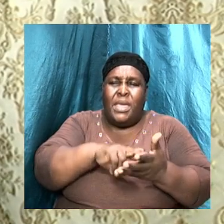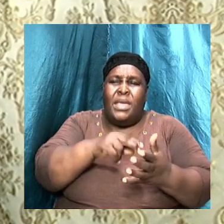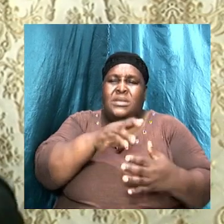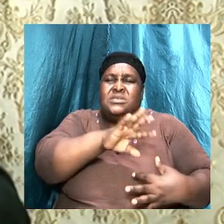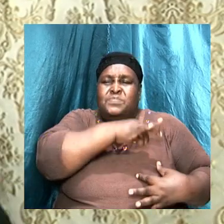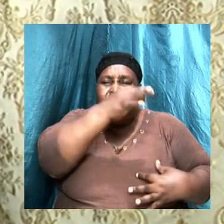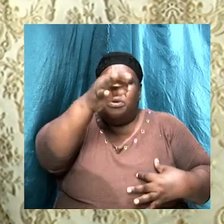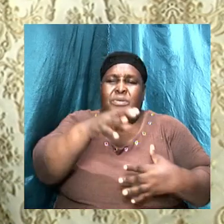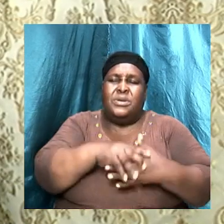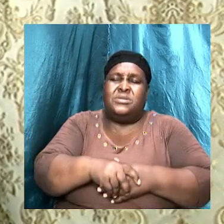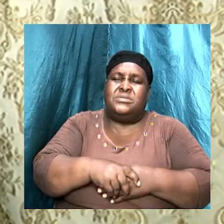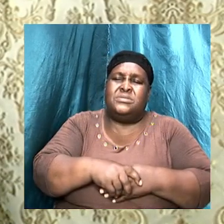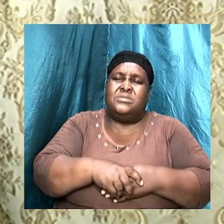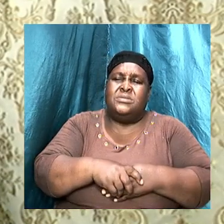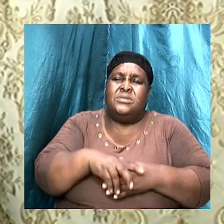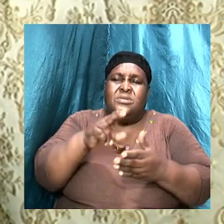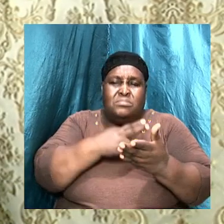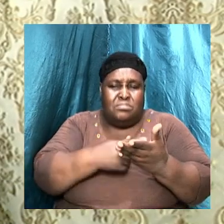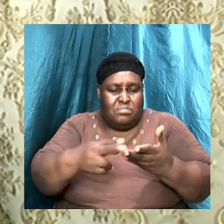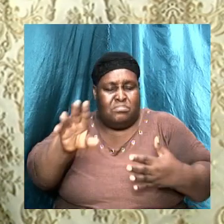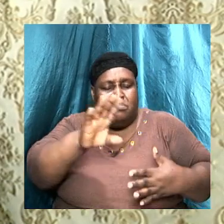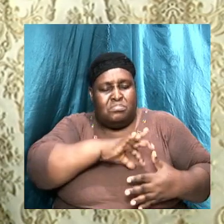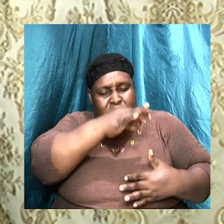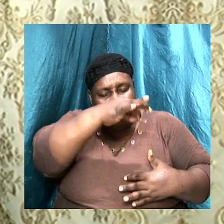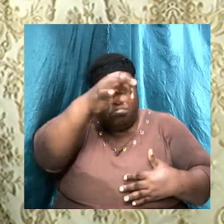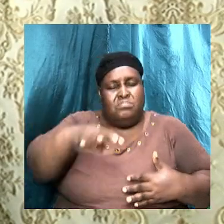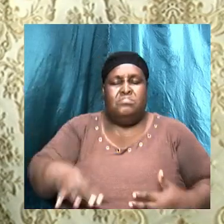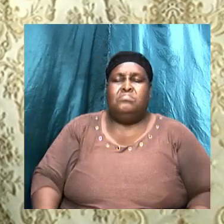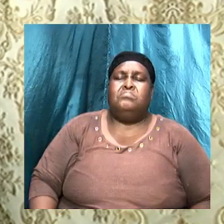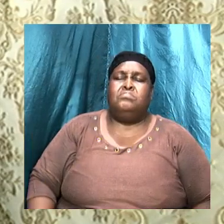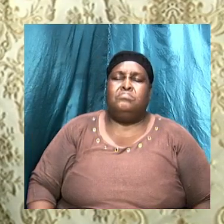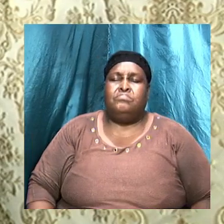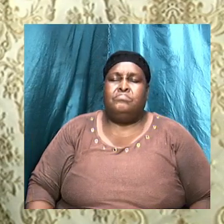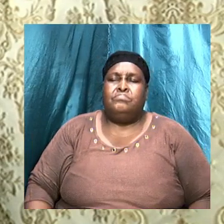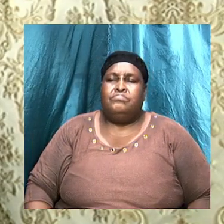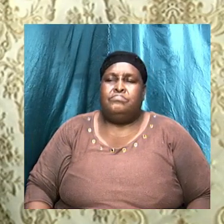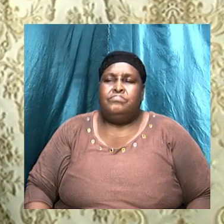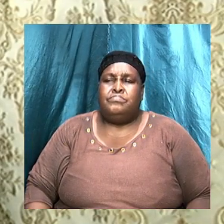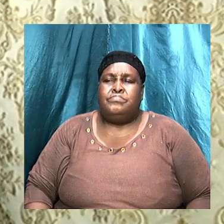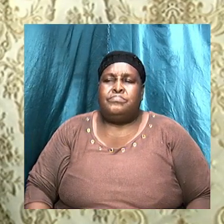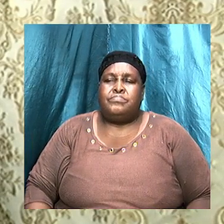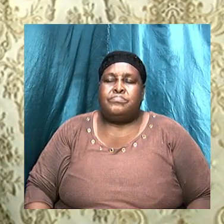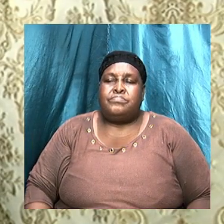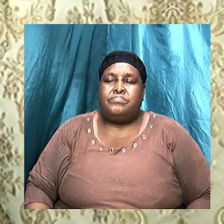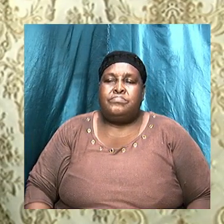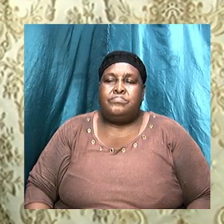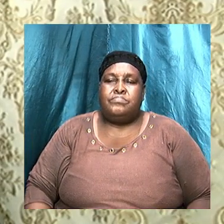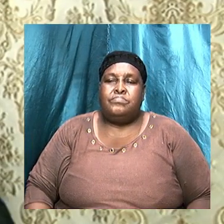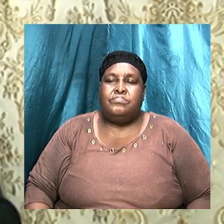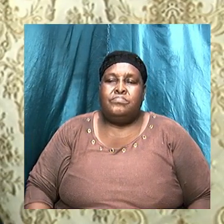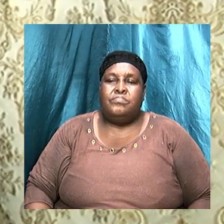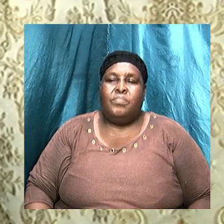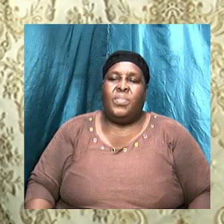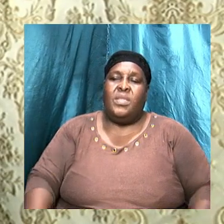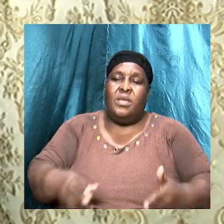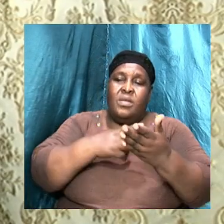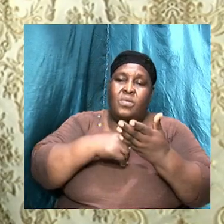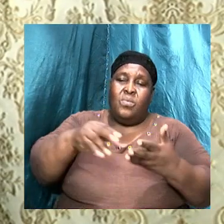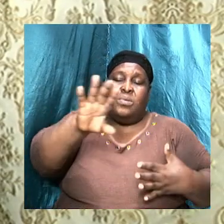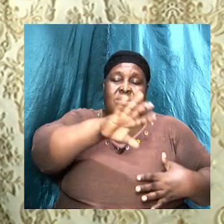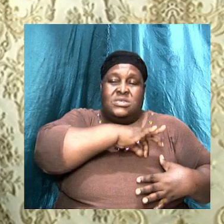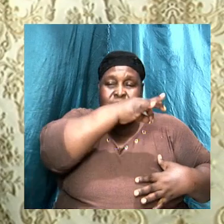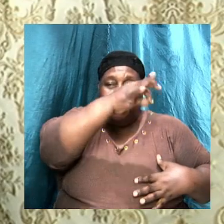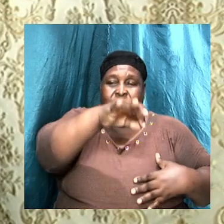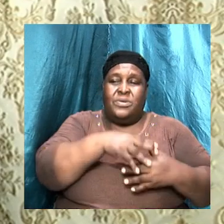holy, ends the term holy spirit. Amen. So, the Holy Spirit